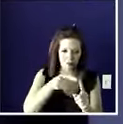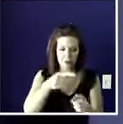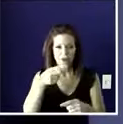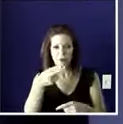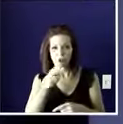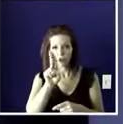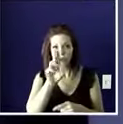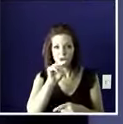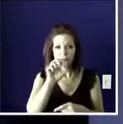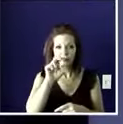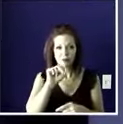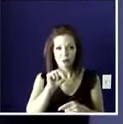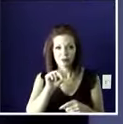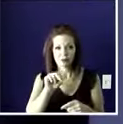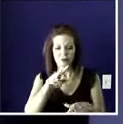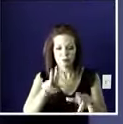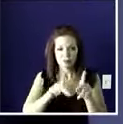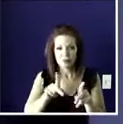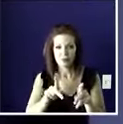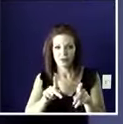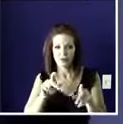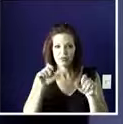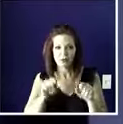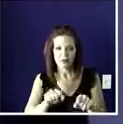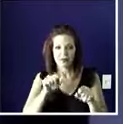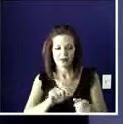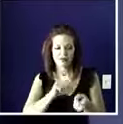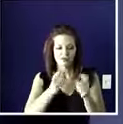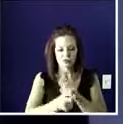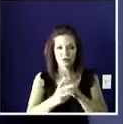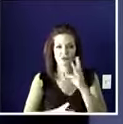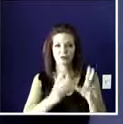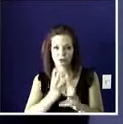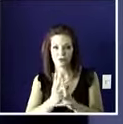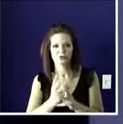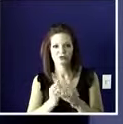that can, in fact, render the world to its knees.